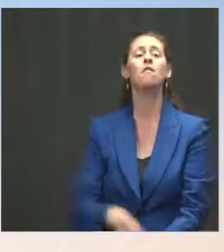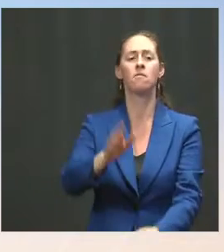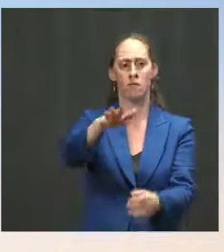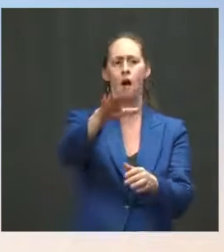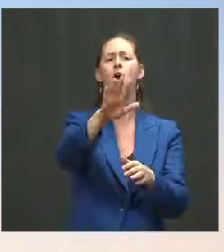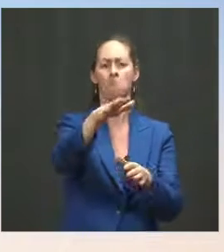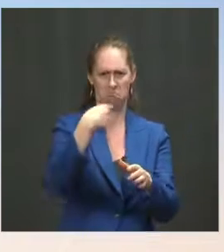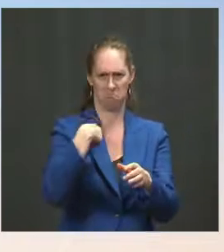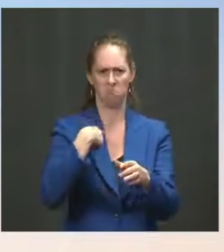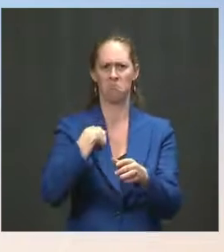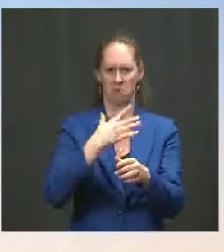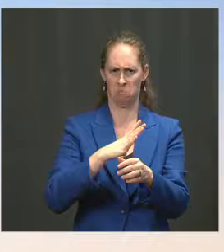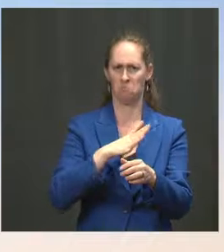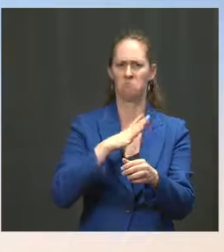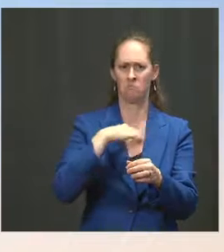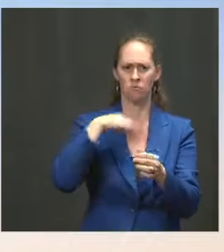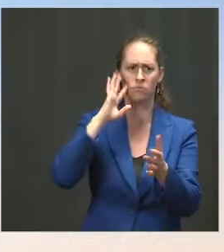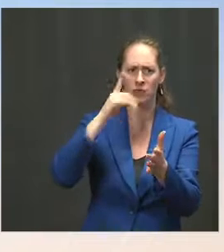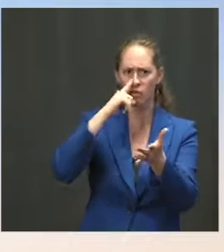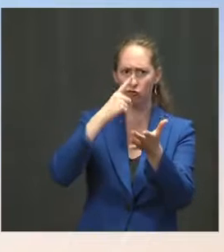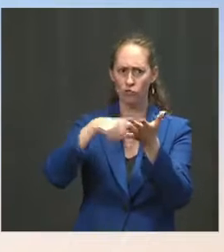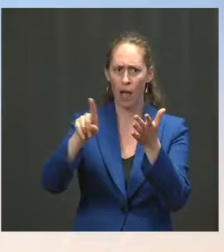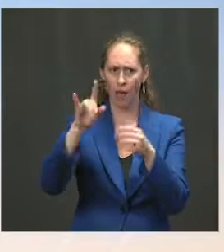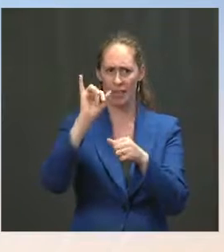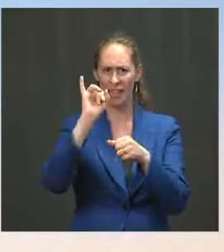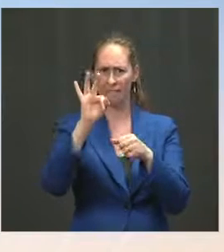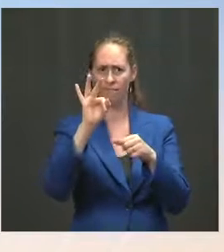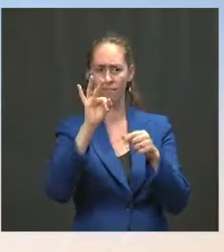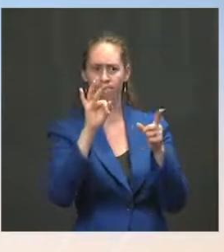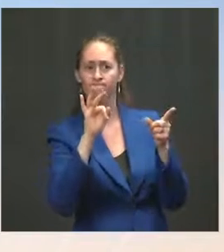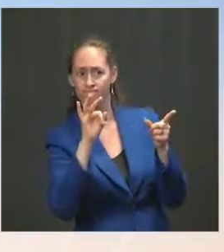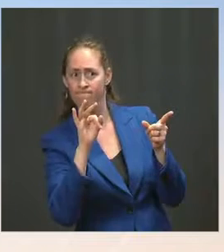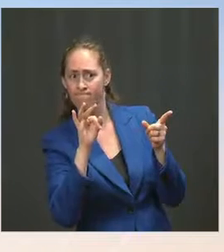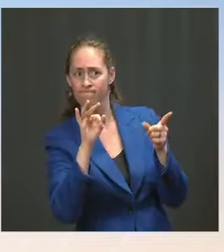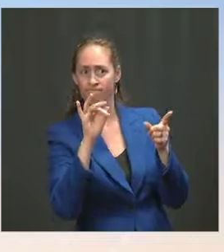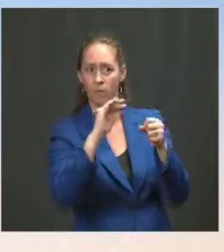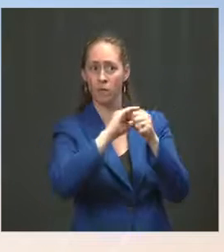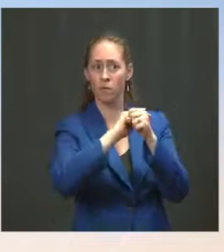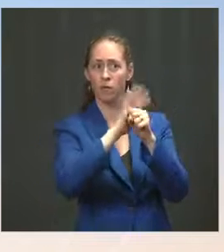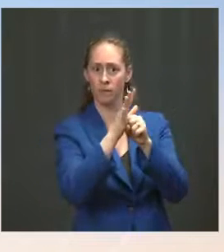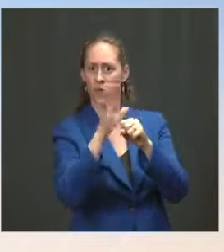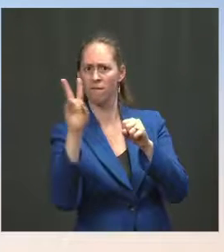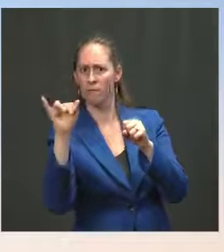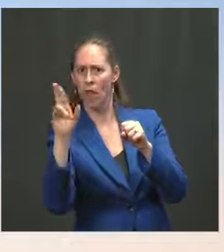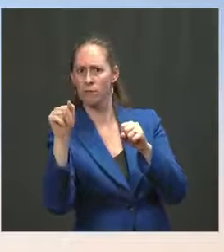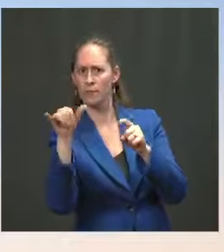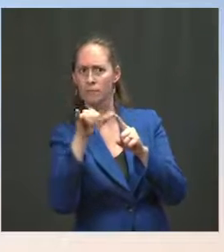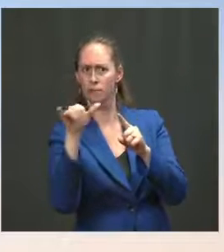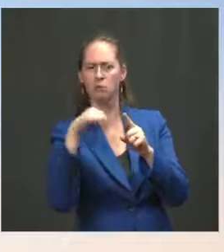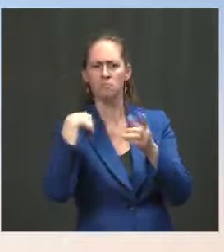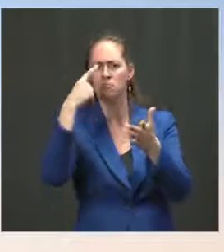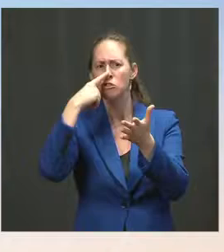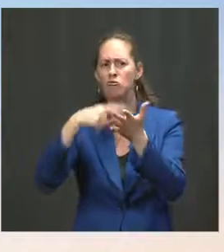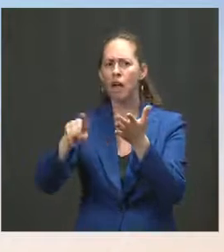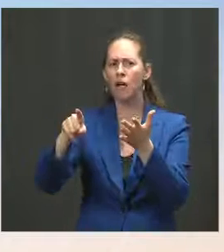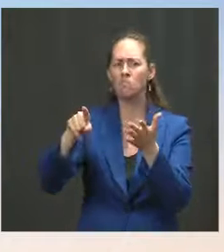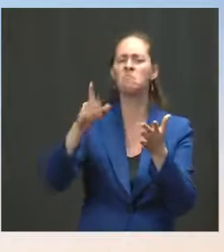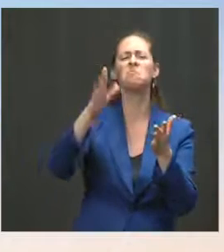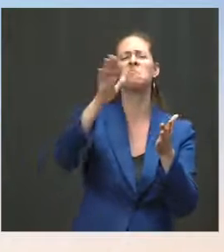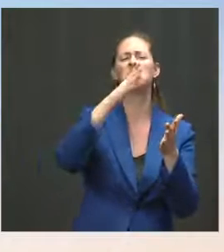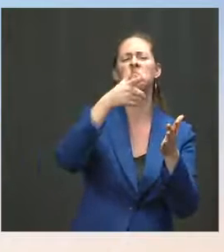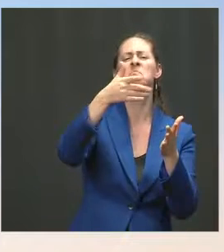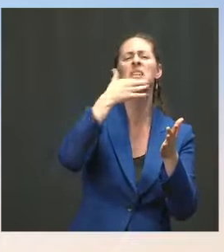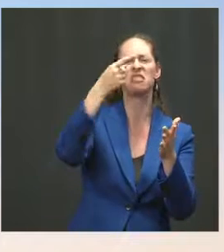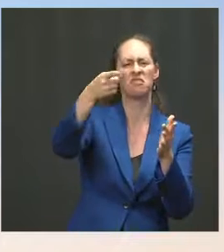with our team and see if there's any specific updates. The State Department might be the best entity to speak to that. Go ahead. Thank you. Question about